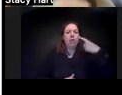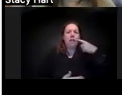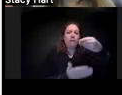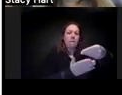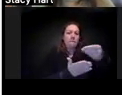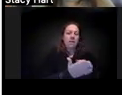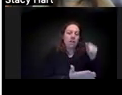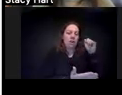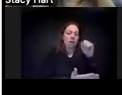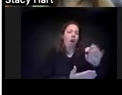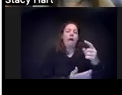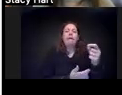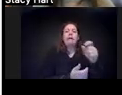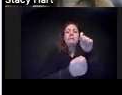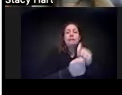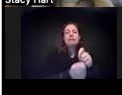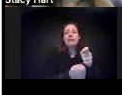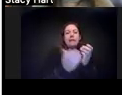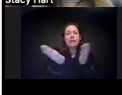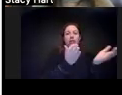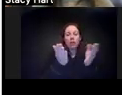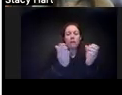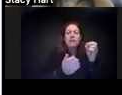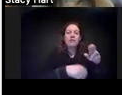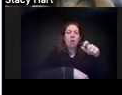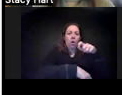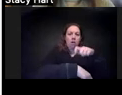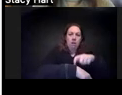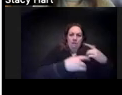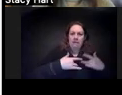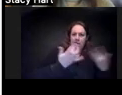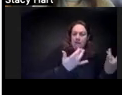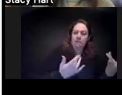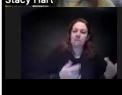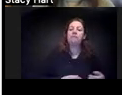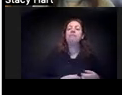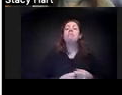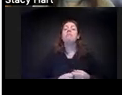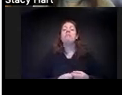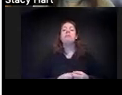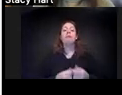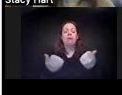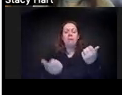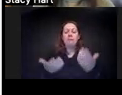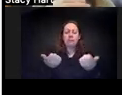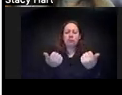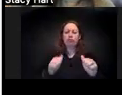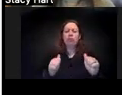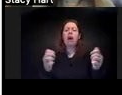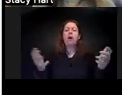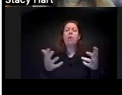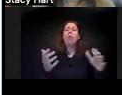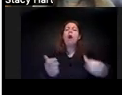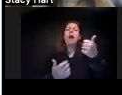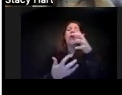What aid or service can be provided that allows the person to participate? It's